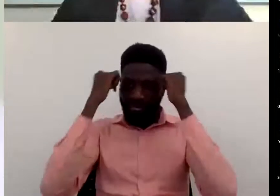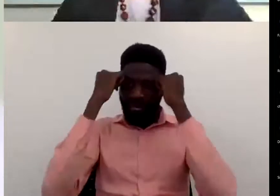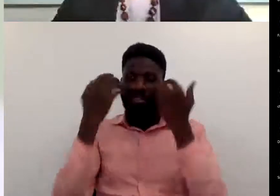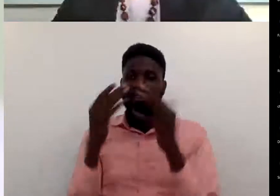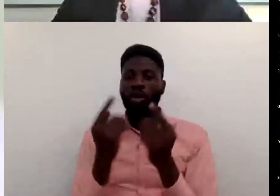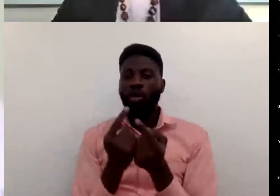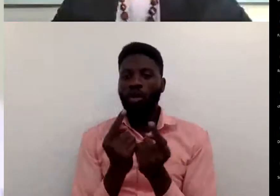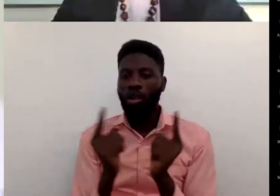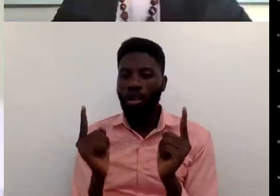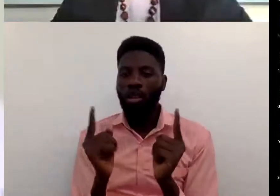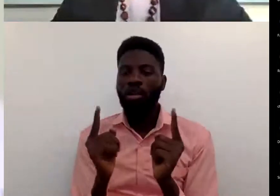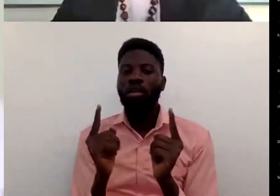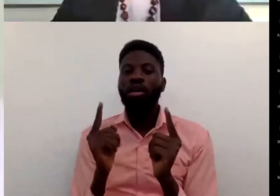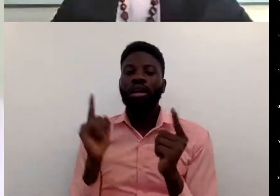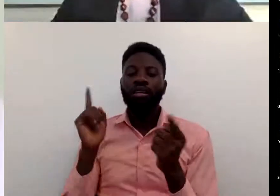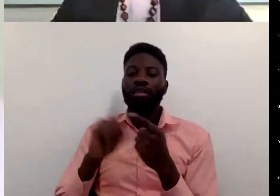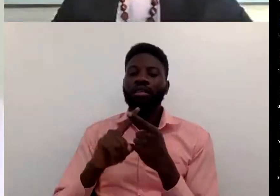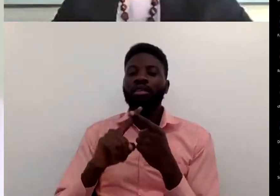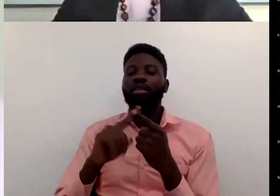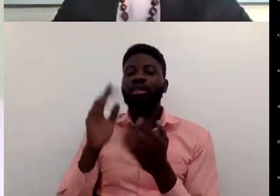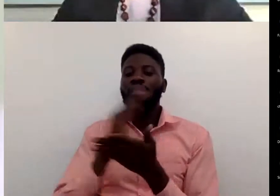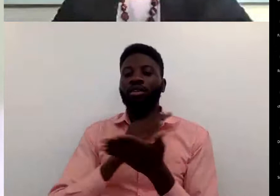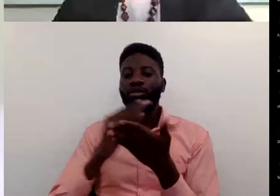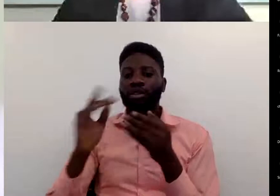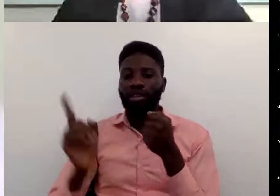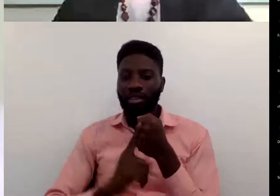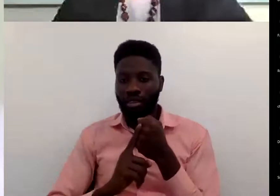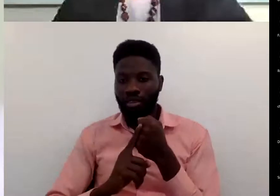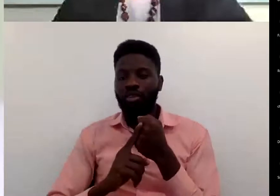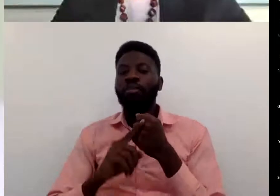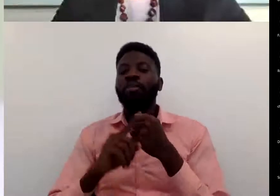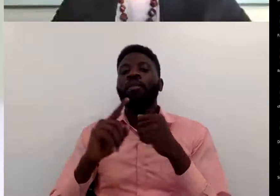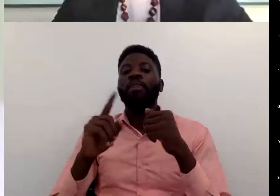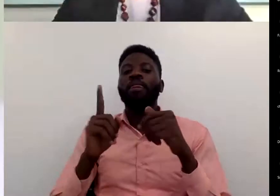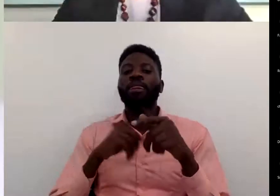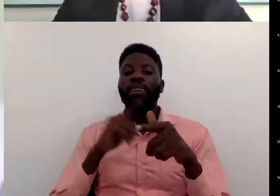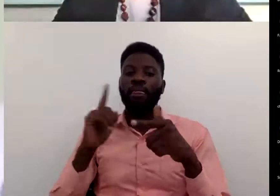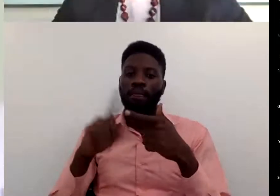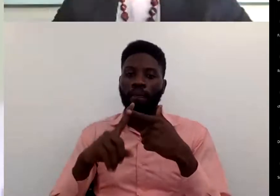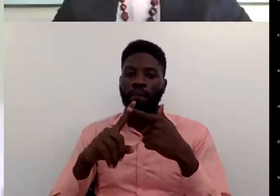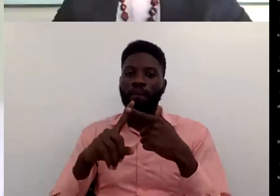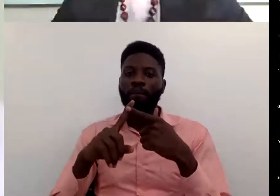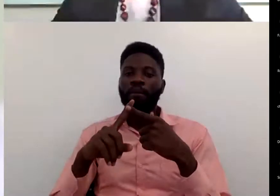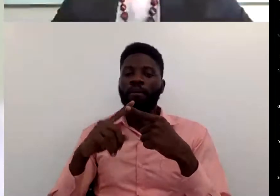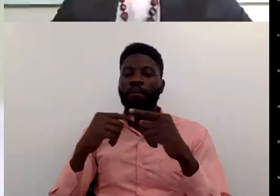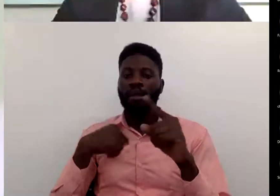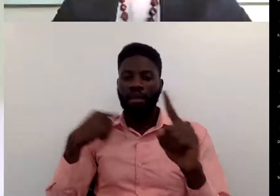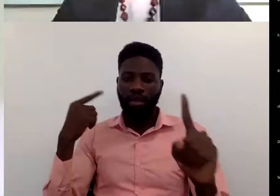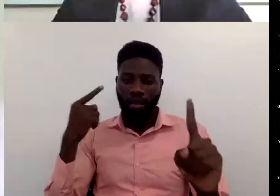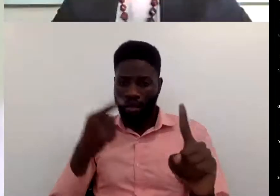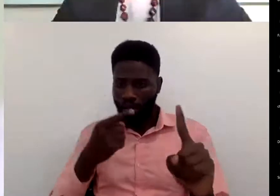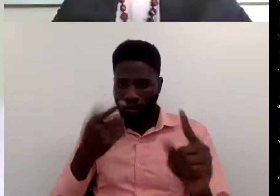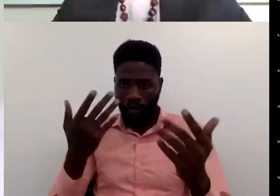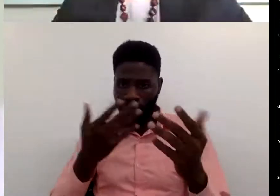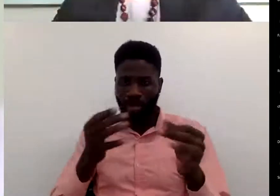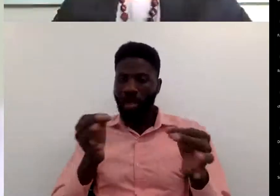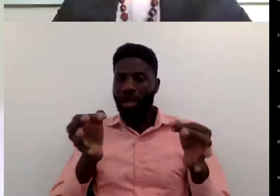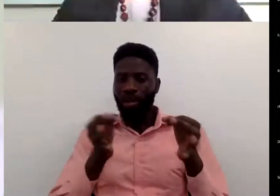all the way to Section 6. And I was geared towards a journey in